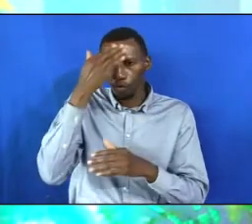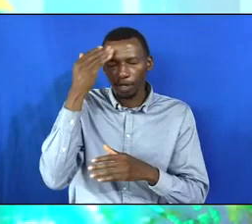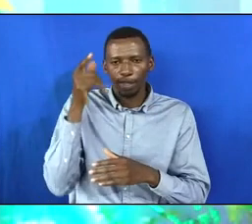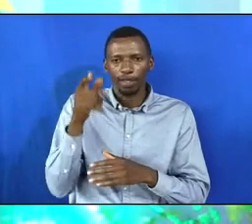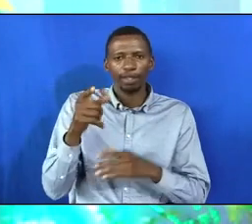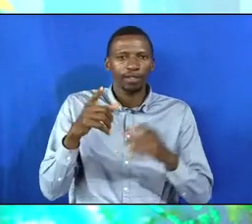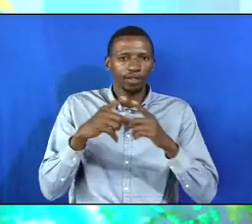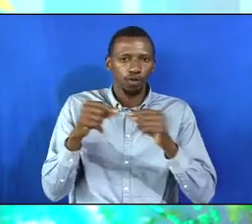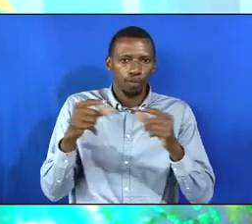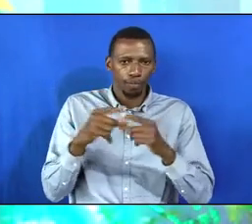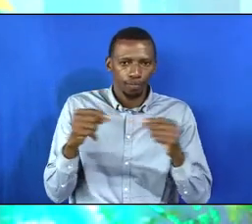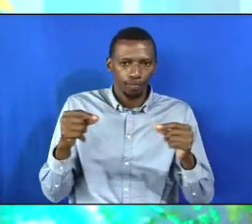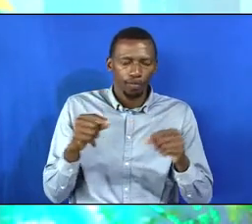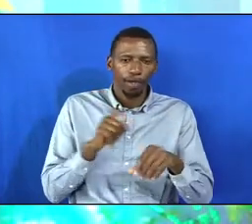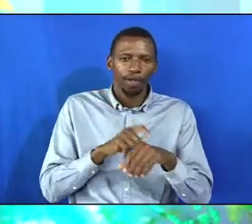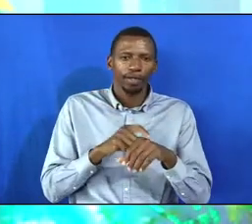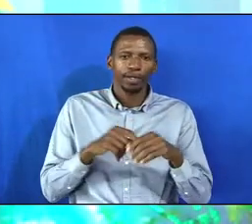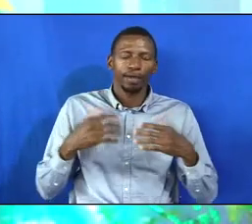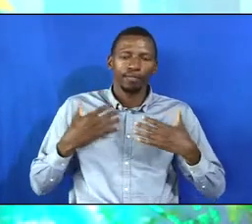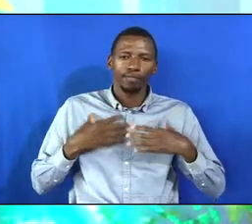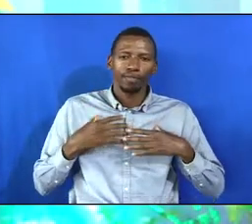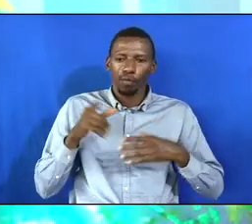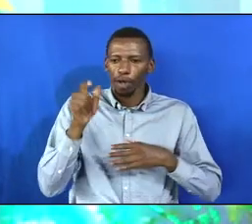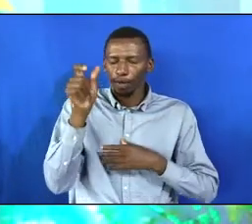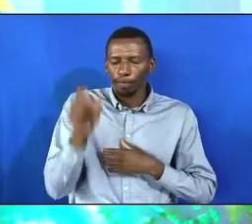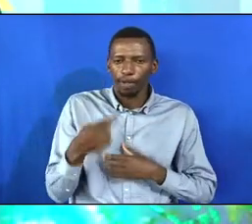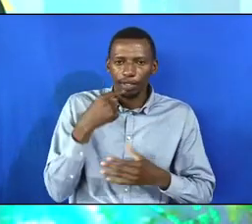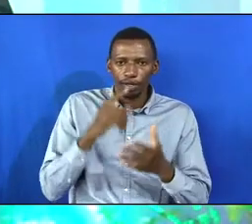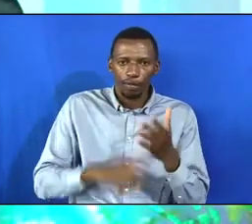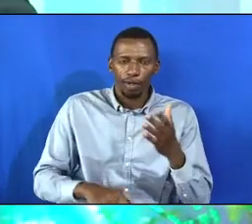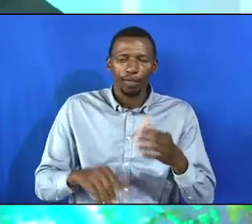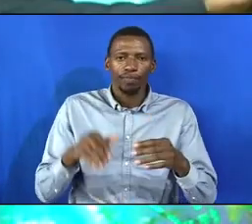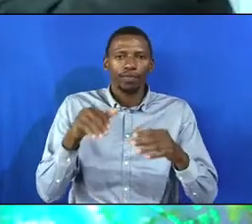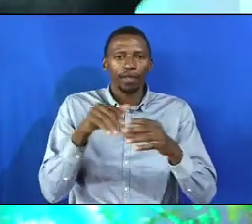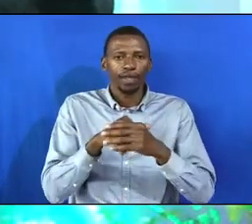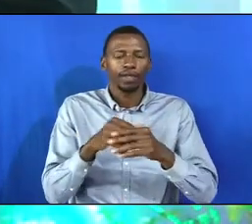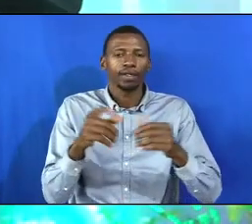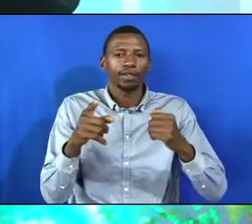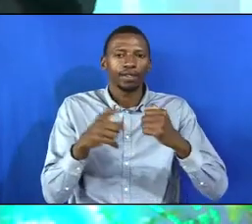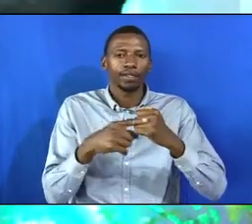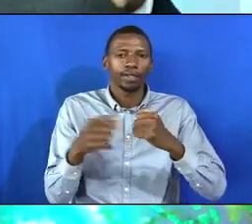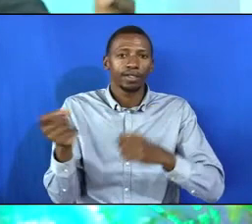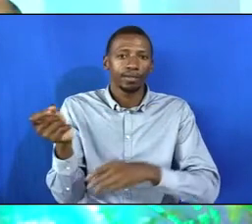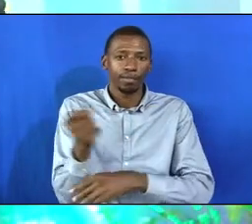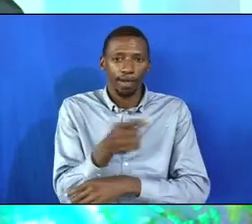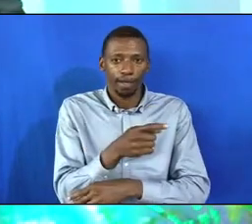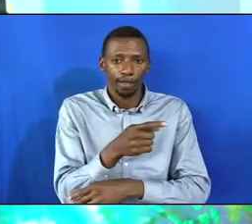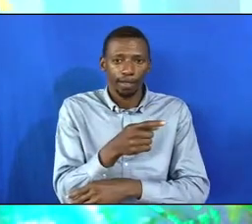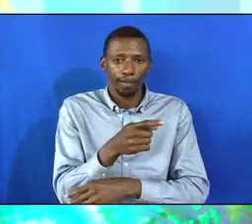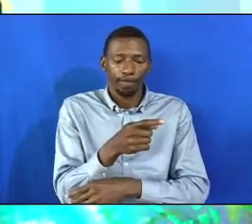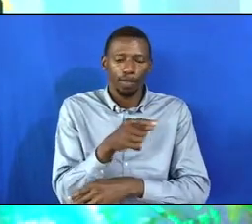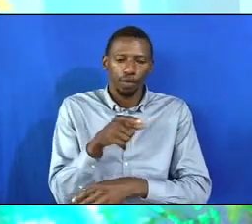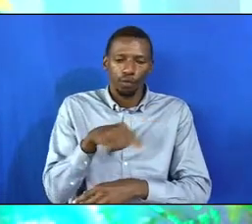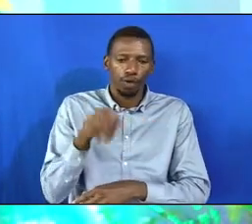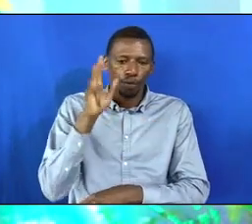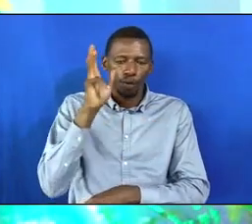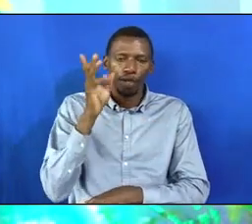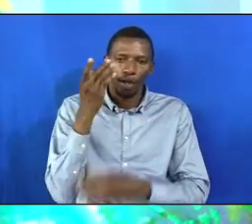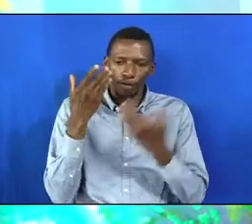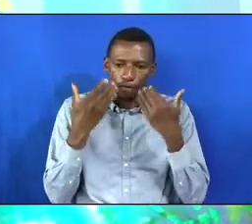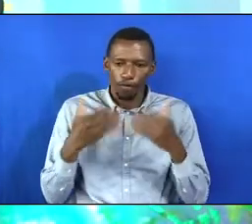that in 6 months' time, we shall have completed building the structure here for the